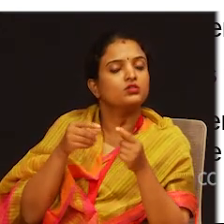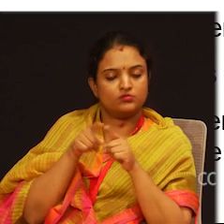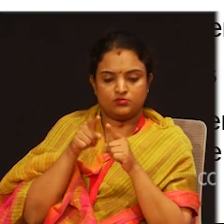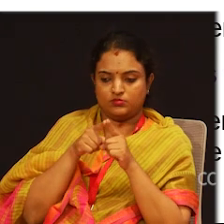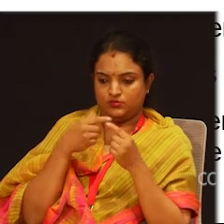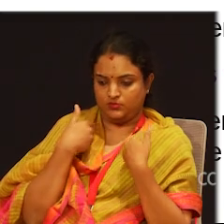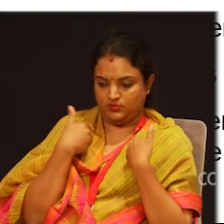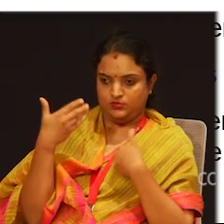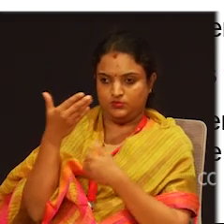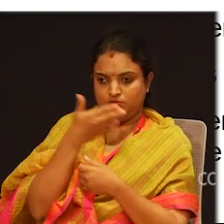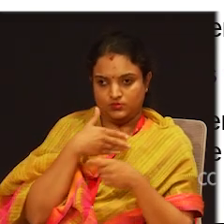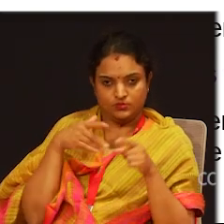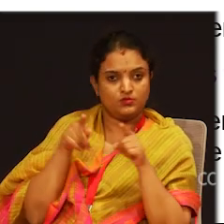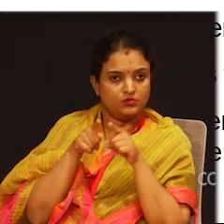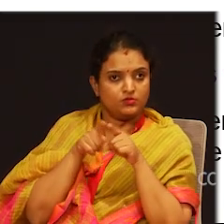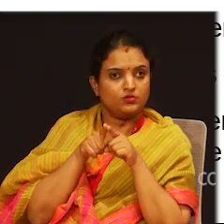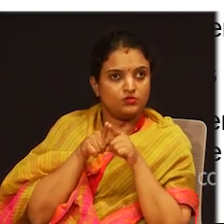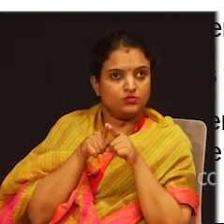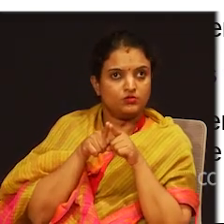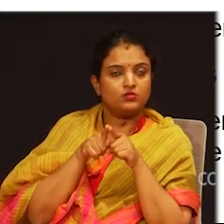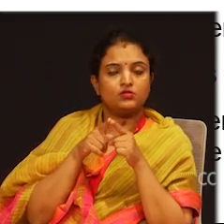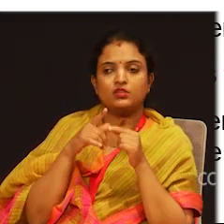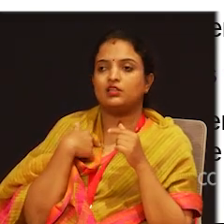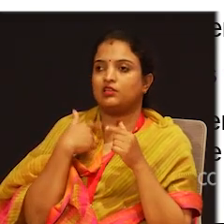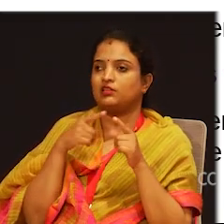Sanki, slightly weird